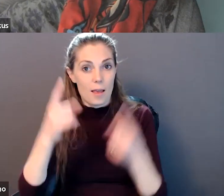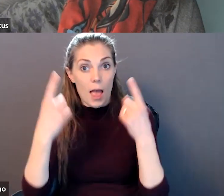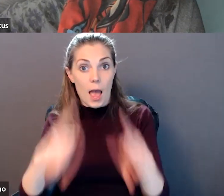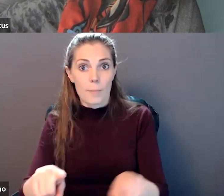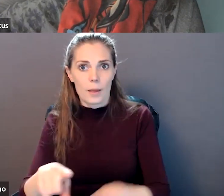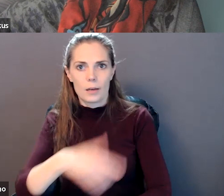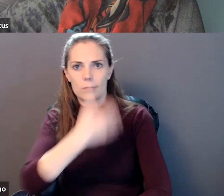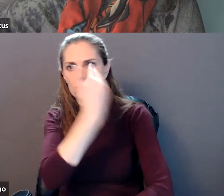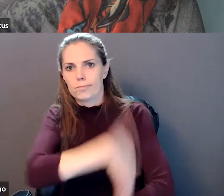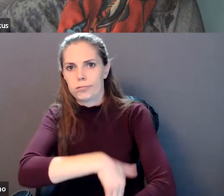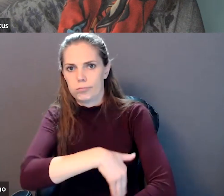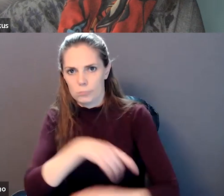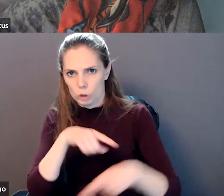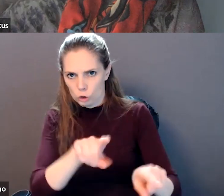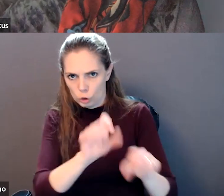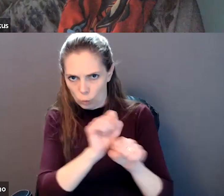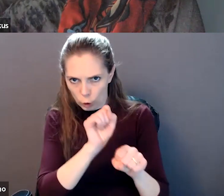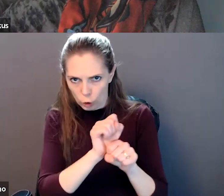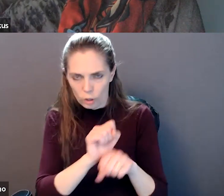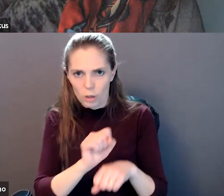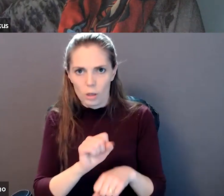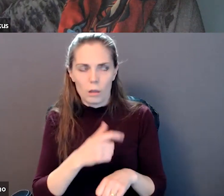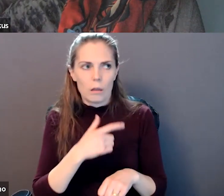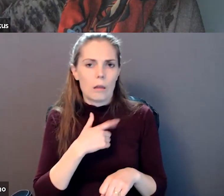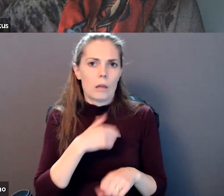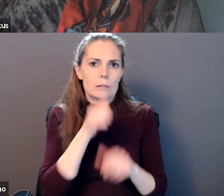describe myself as a person with a disability.